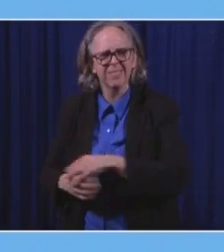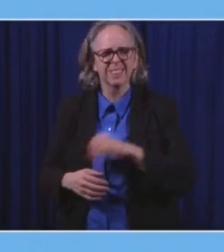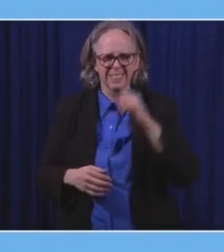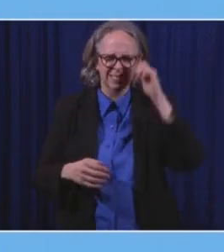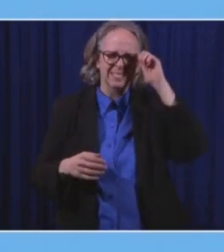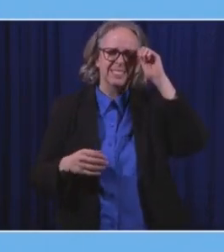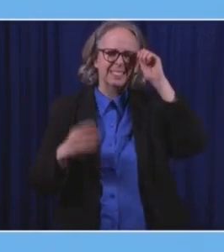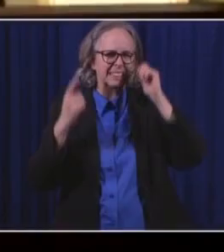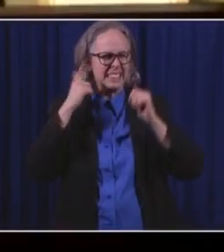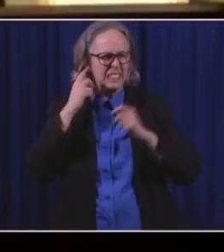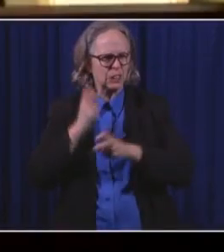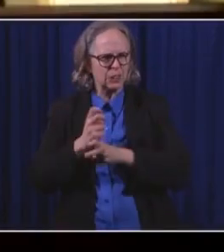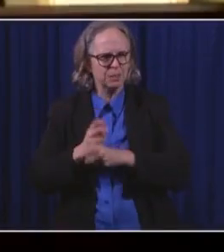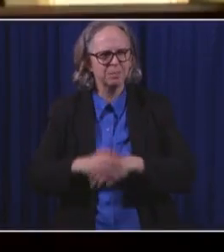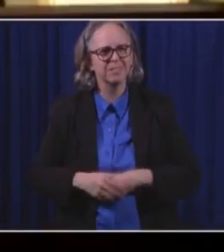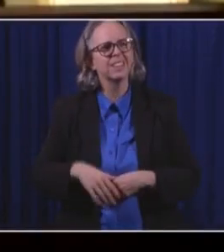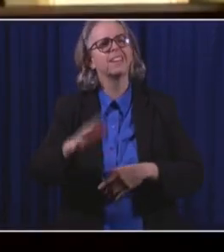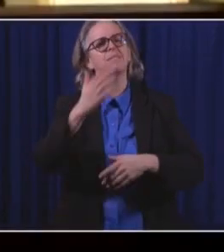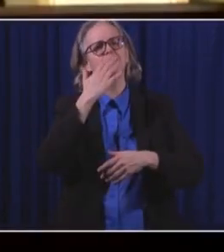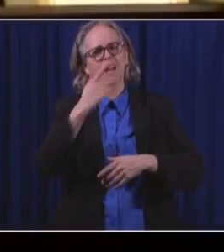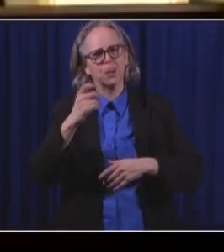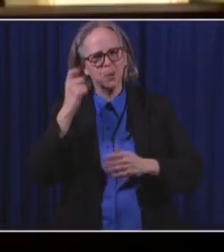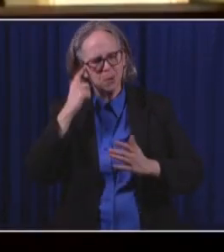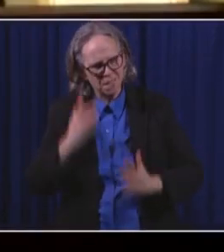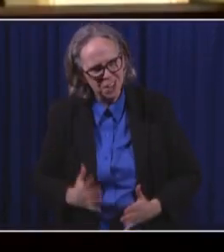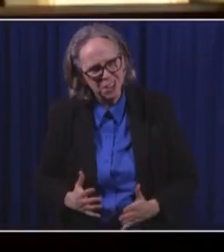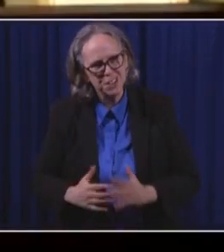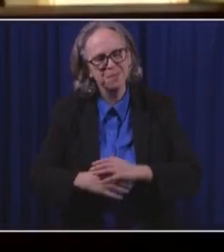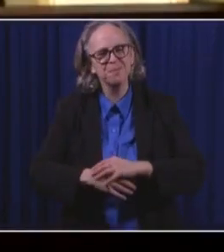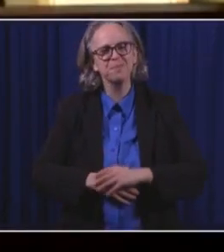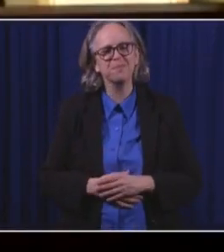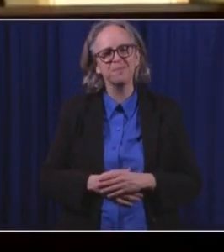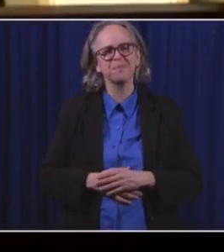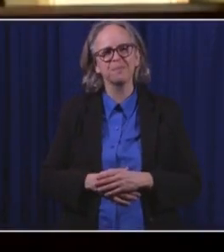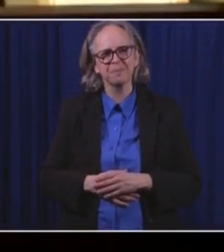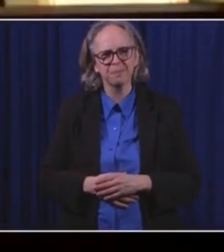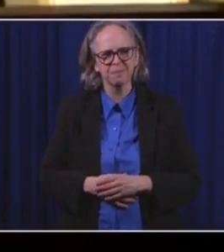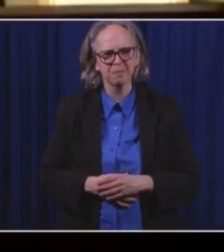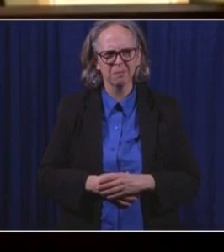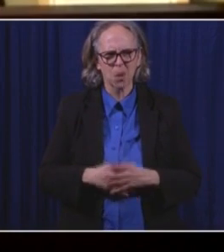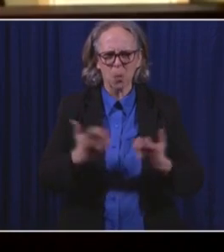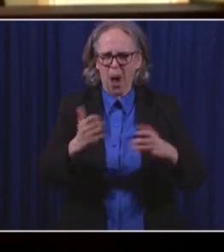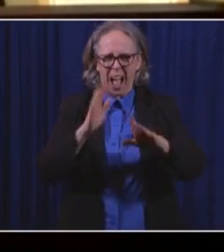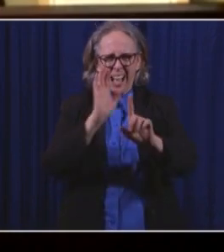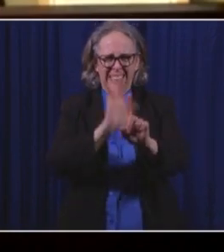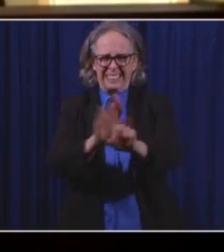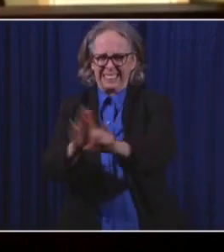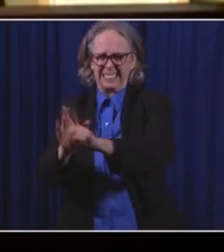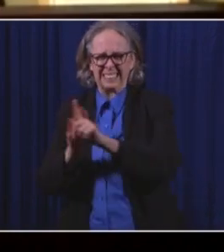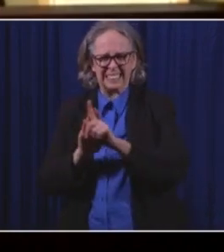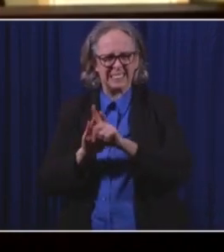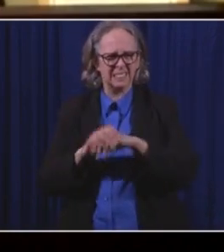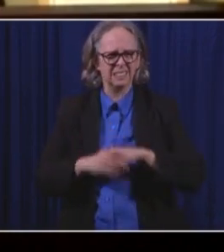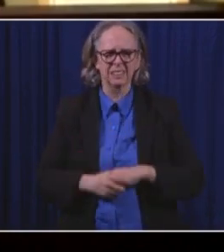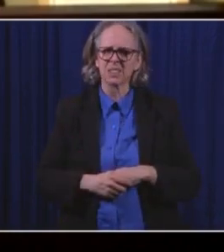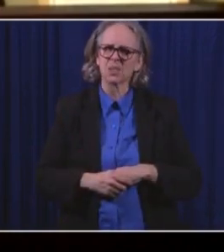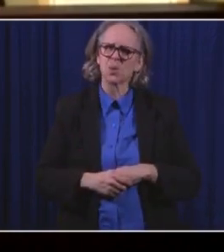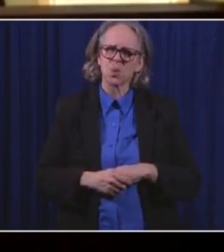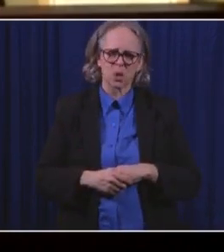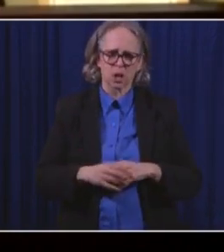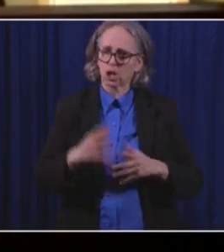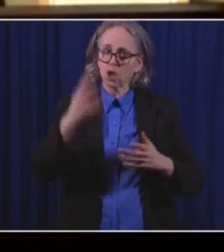like to remind everyone today that we really want you not to eat or drink with anyone outside your